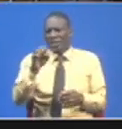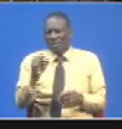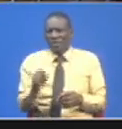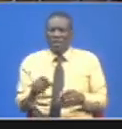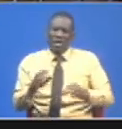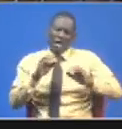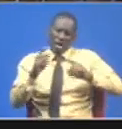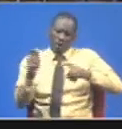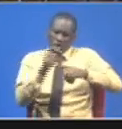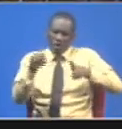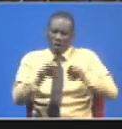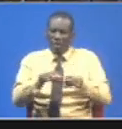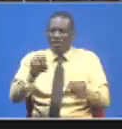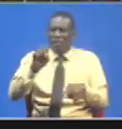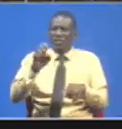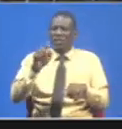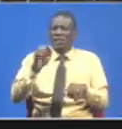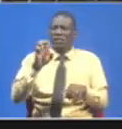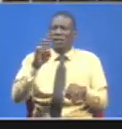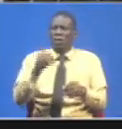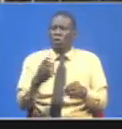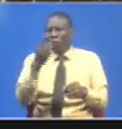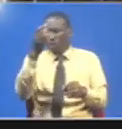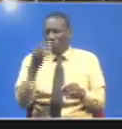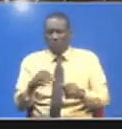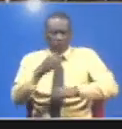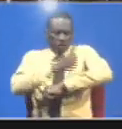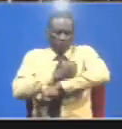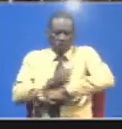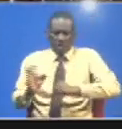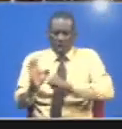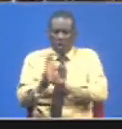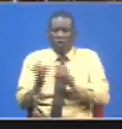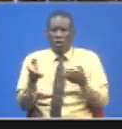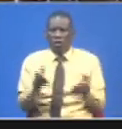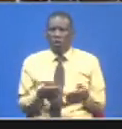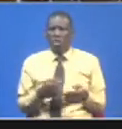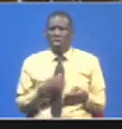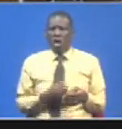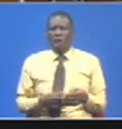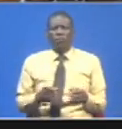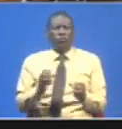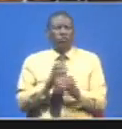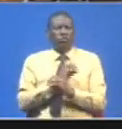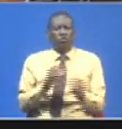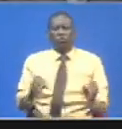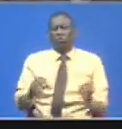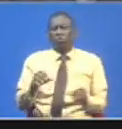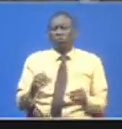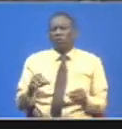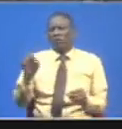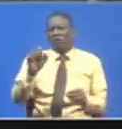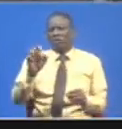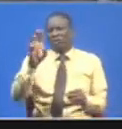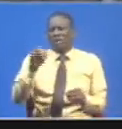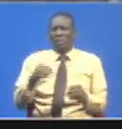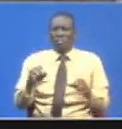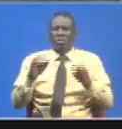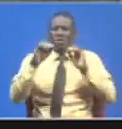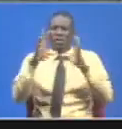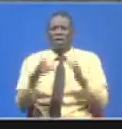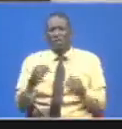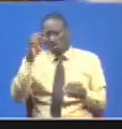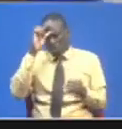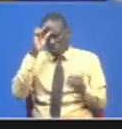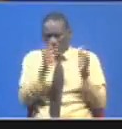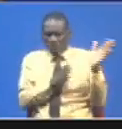STEM. In more than a third of schools in the country, not a single STEM teacher is available. Yet the government's plan